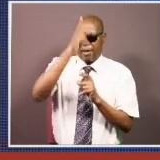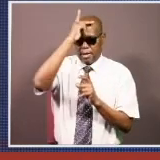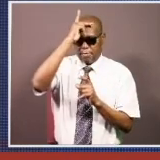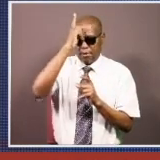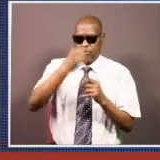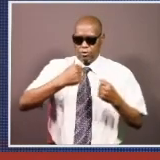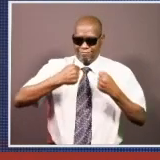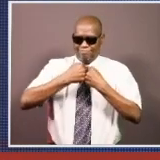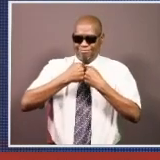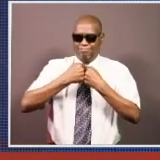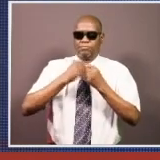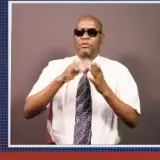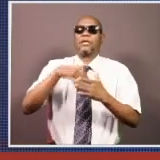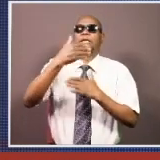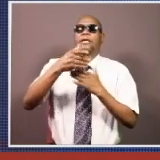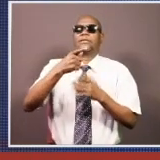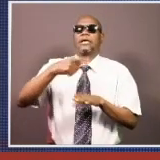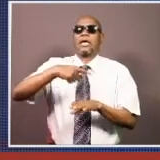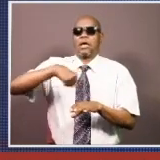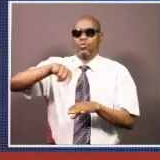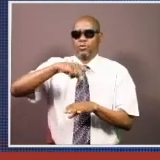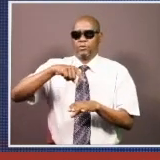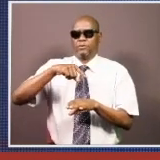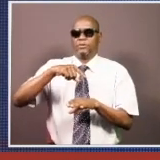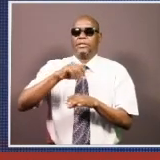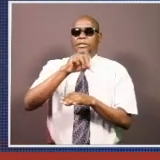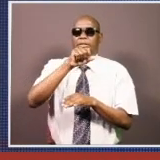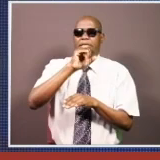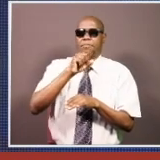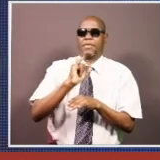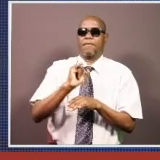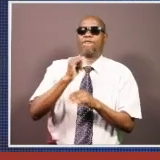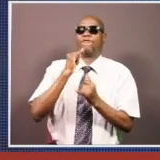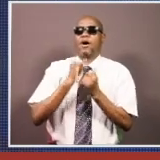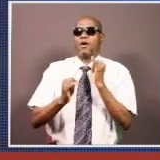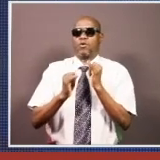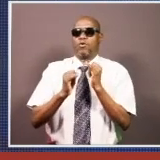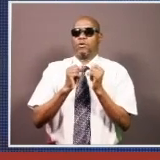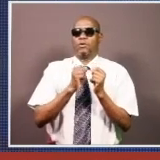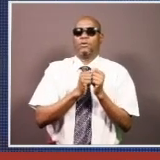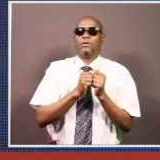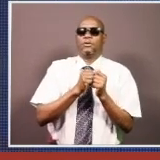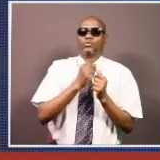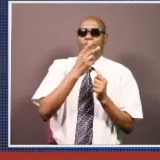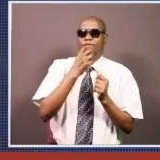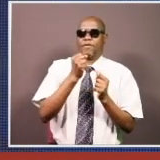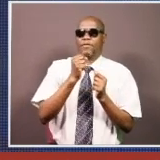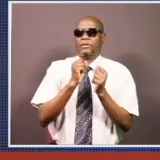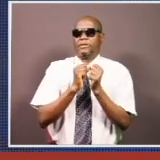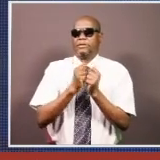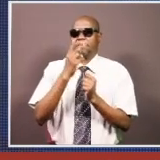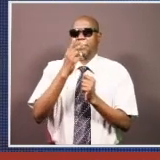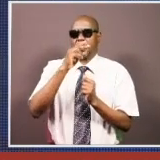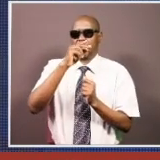against the runners-up in the next round, which will be the semi-finals that will take place on the 5th of December in Kisumu. Kenya will kick off